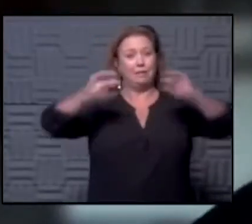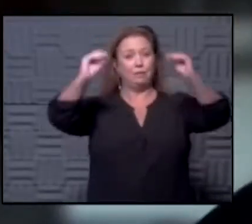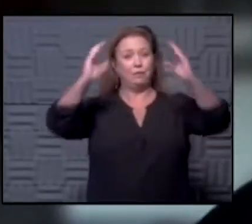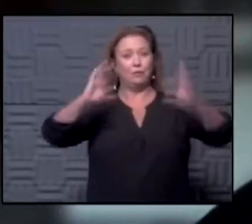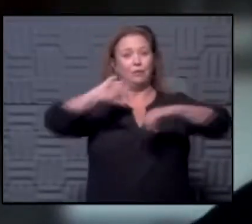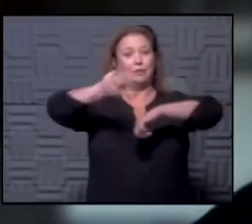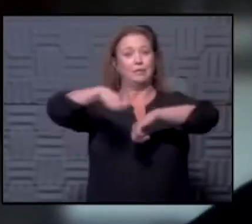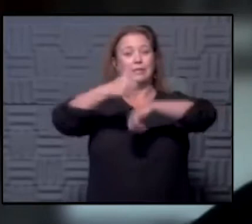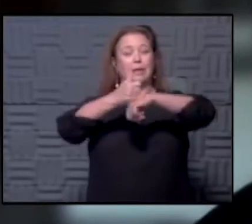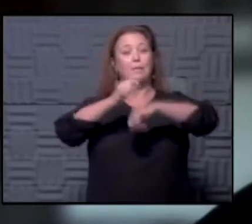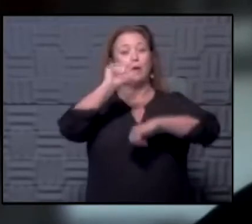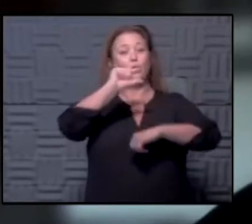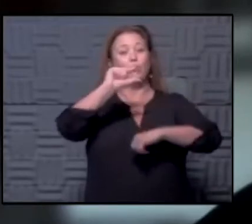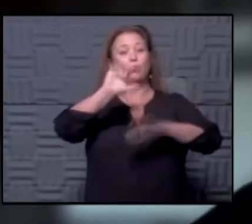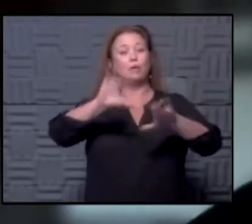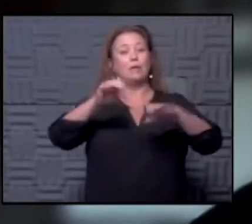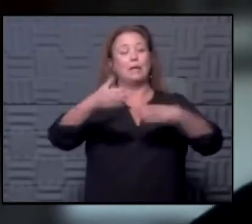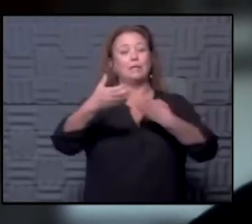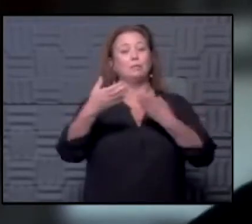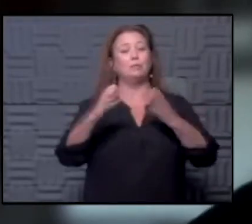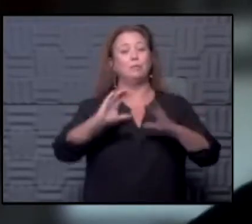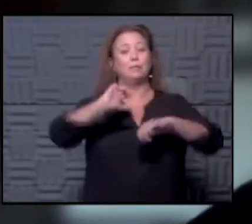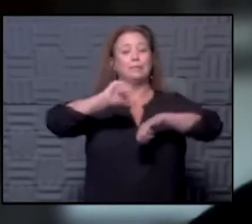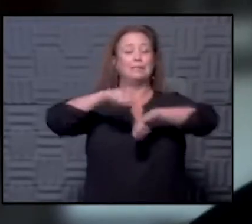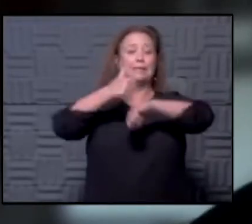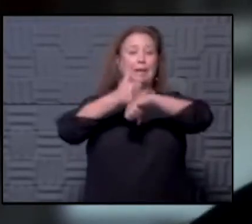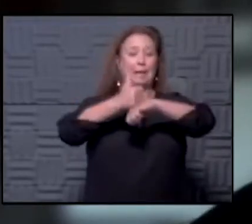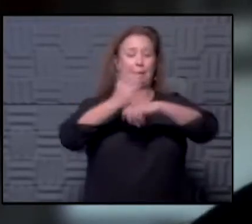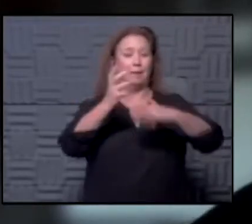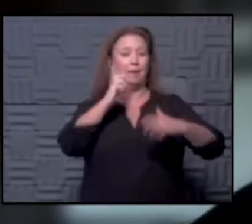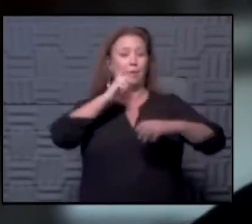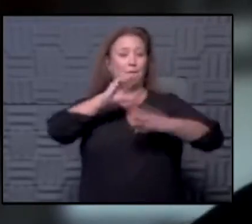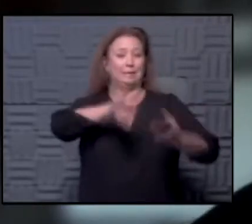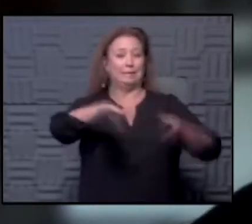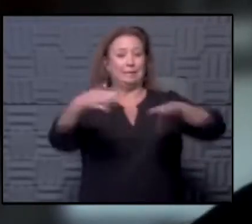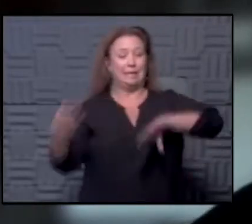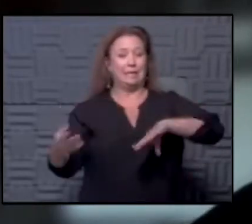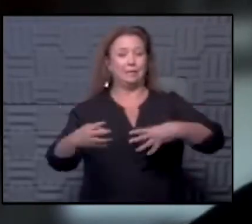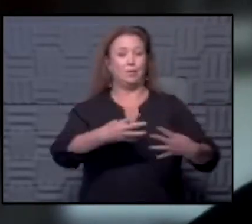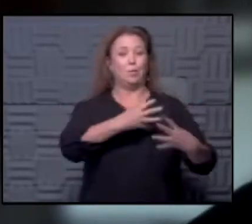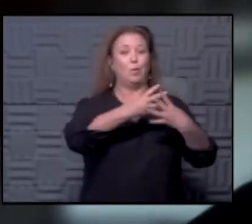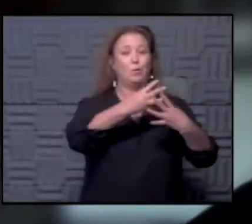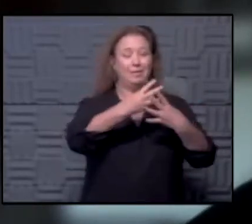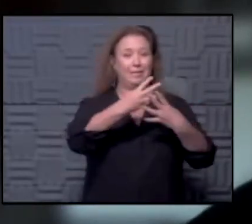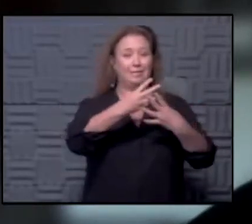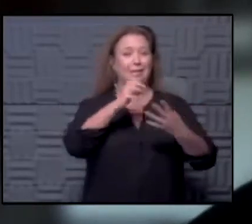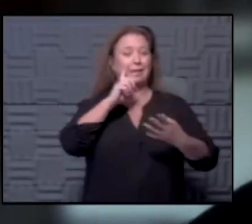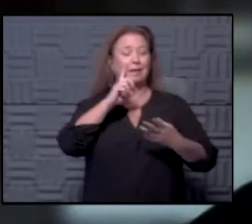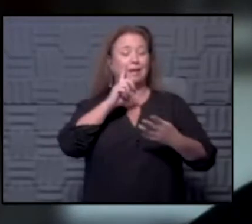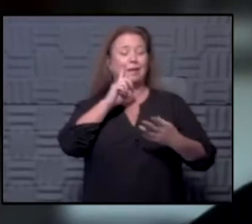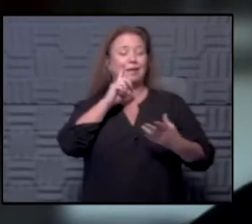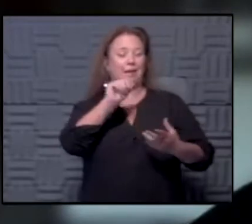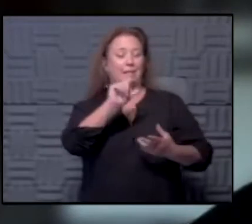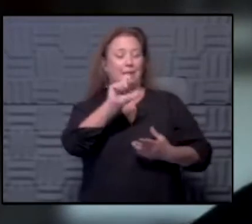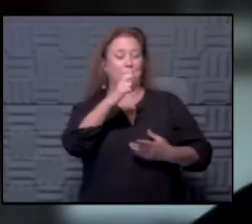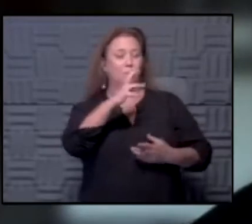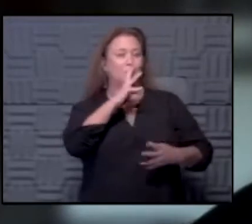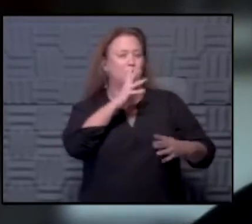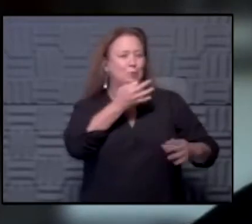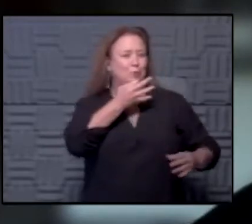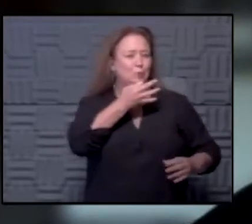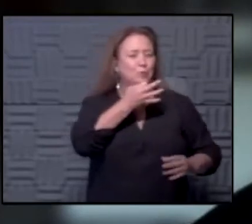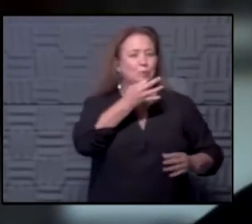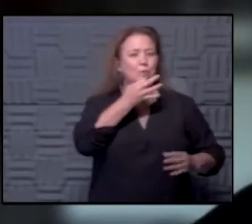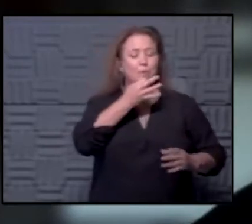to track COVID-19 school closures, quarantines, and/or deaths, and has made world news. Alicia, we're going to come to you in just a moment, but